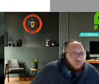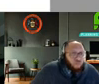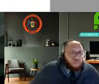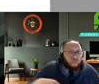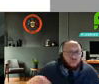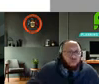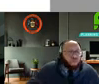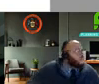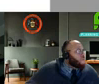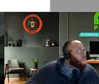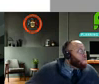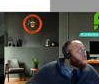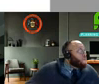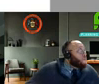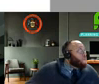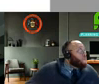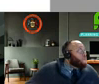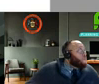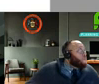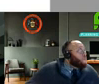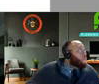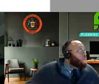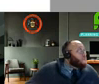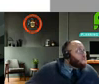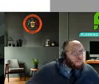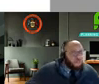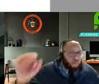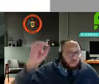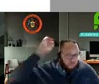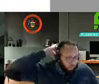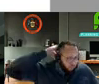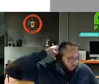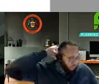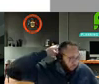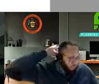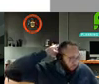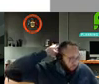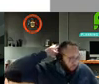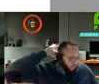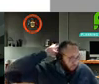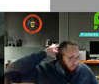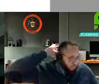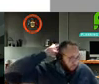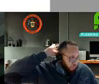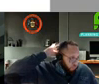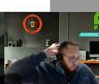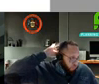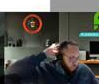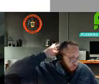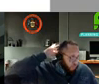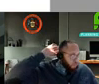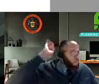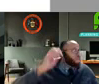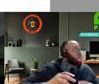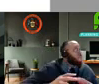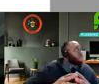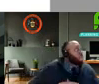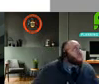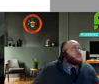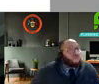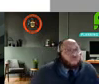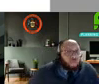in beige pink stripes here, encompassing pretty much the vast majority of land